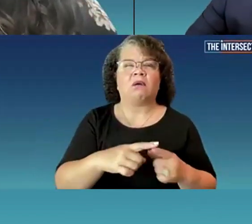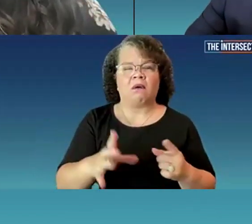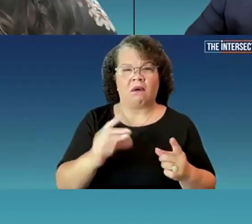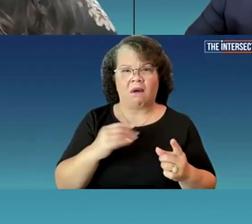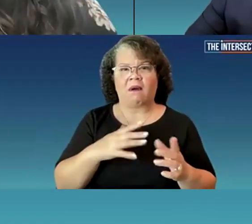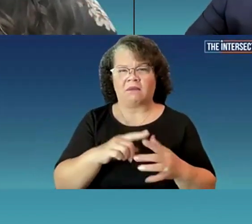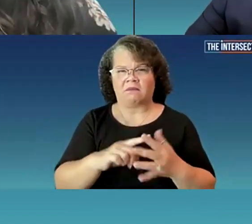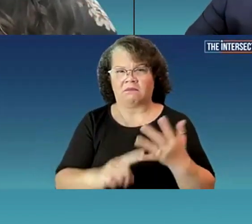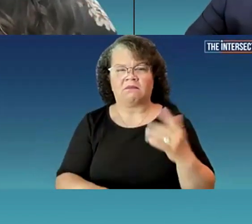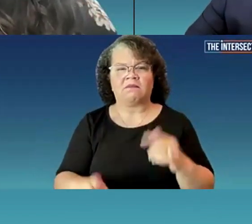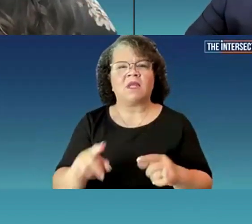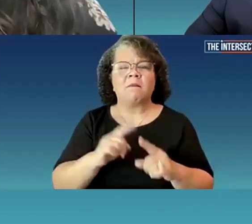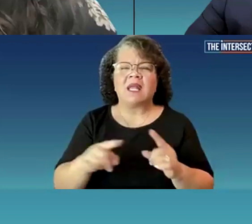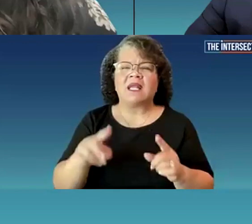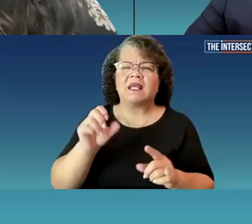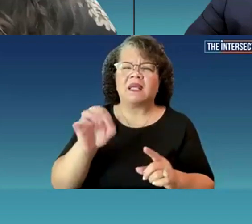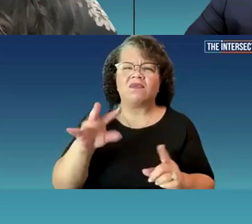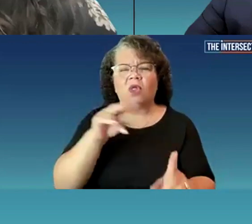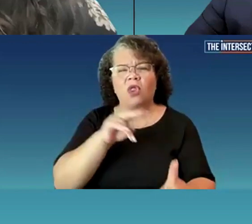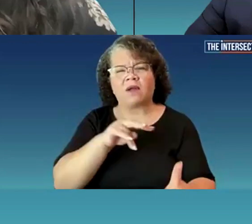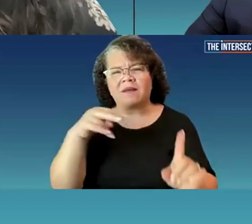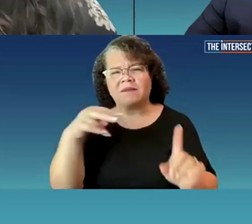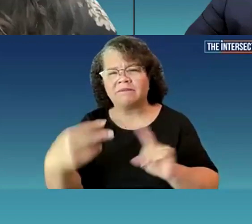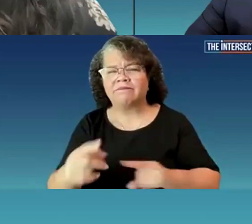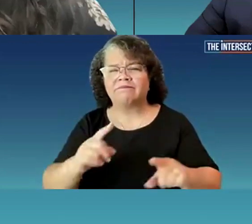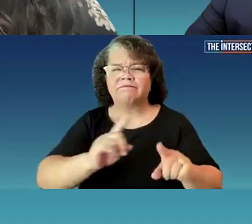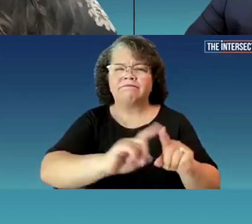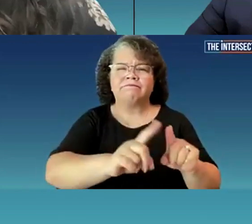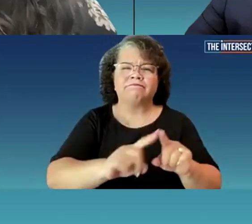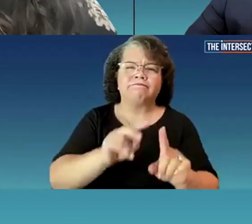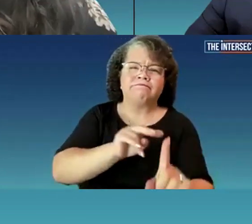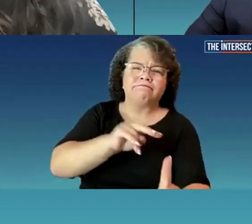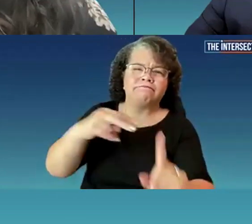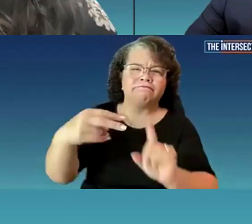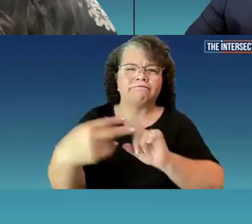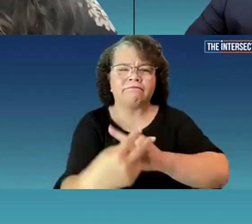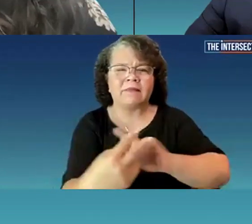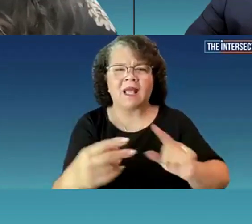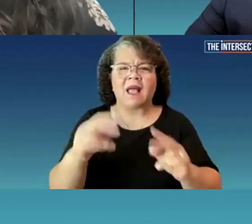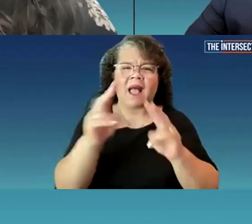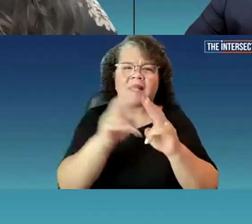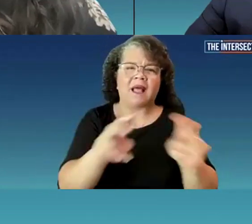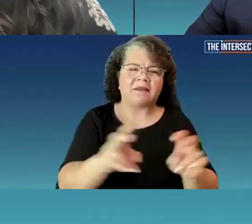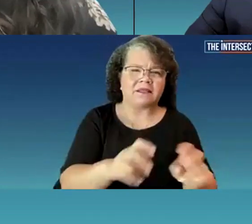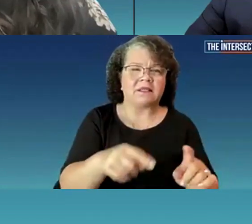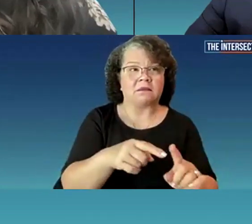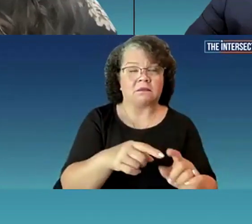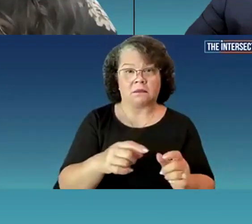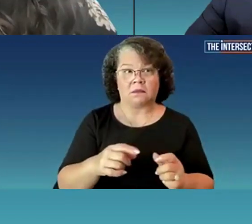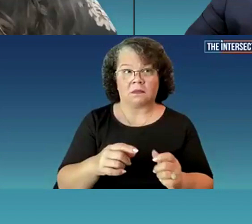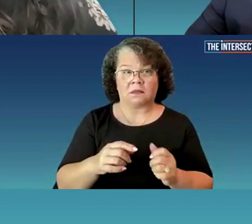of things like multivariate analysis, I mean, how many hundreds and thousands of